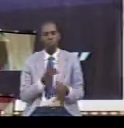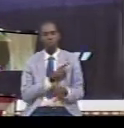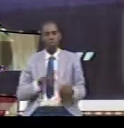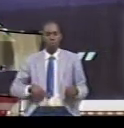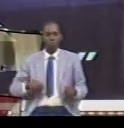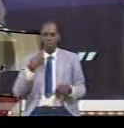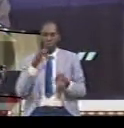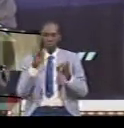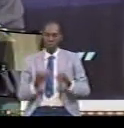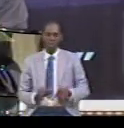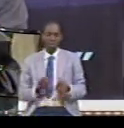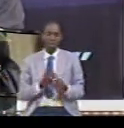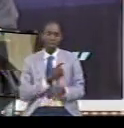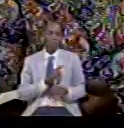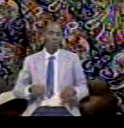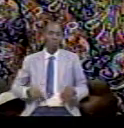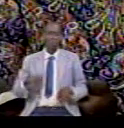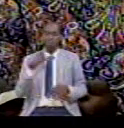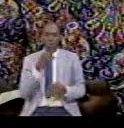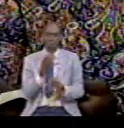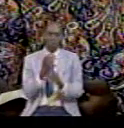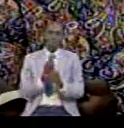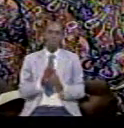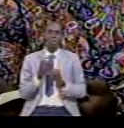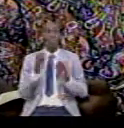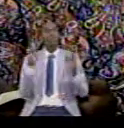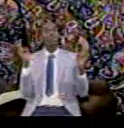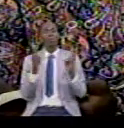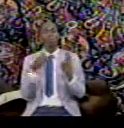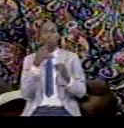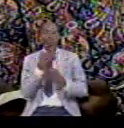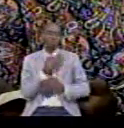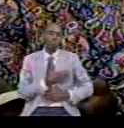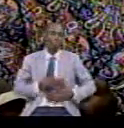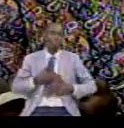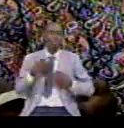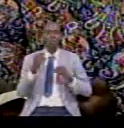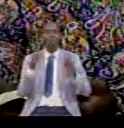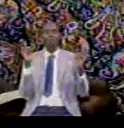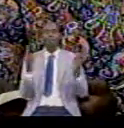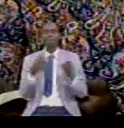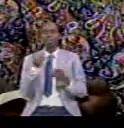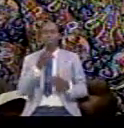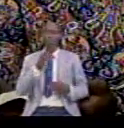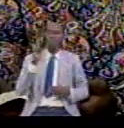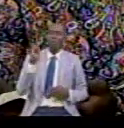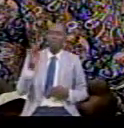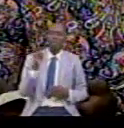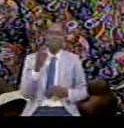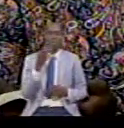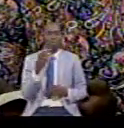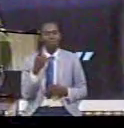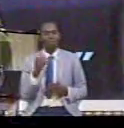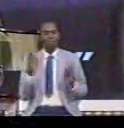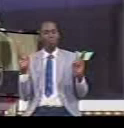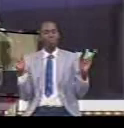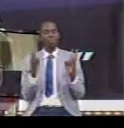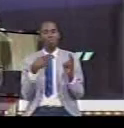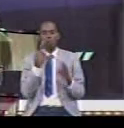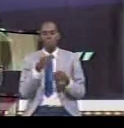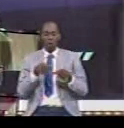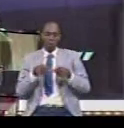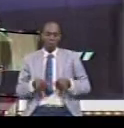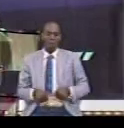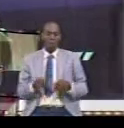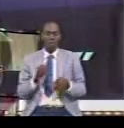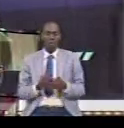the Lord, who claim their victory, who enjoy their victory, who testify of their victory, and who abide